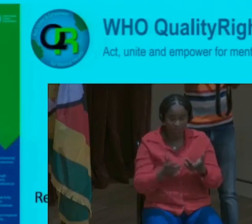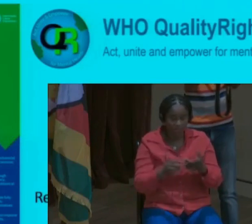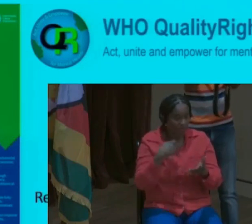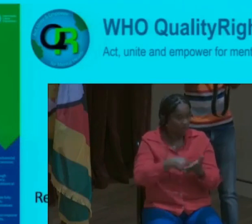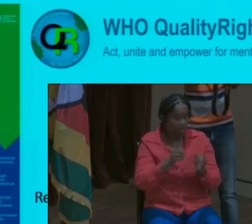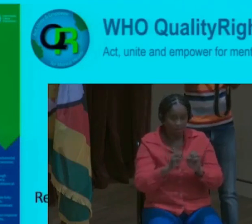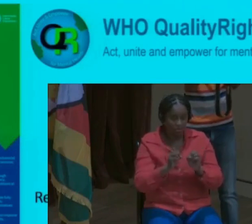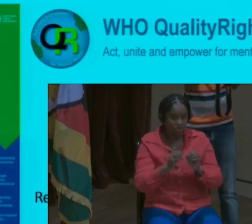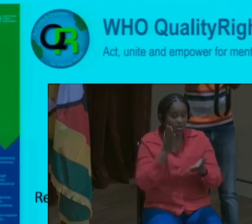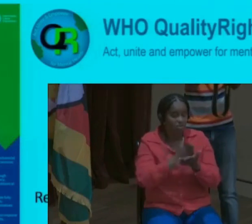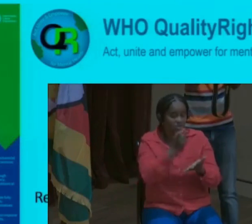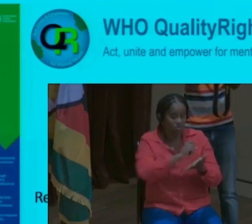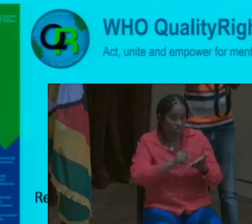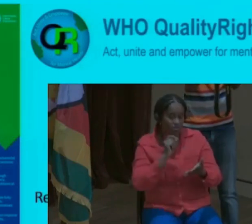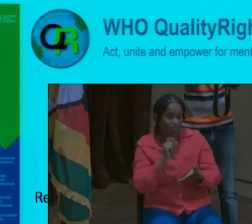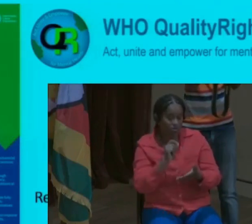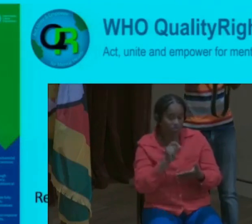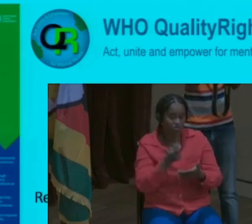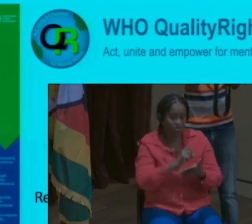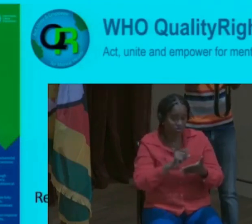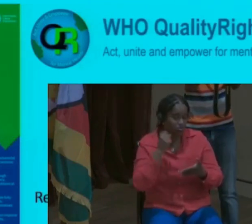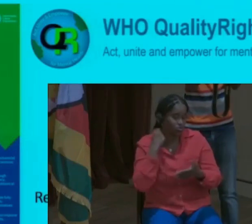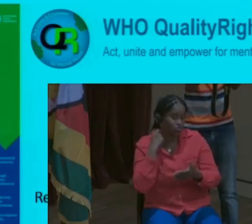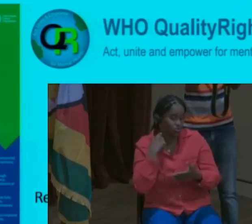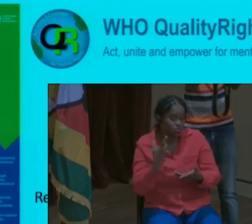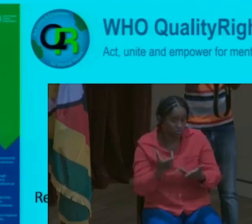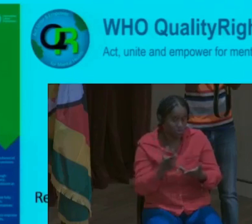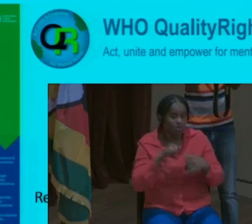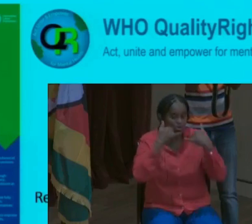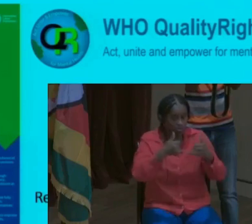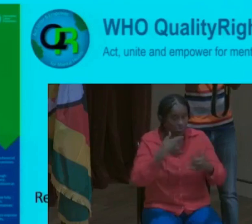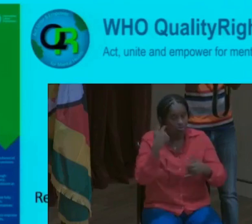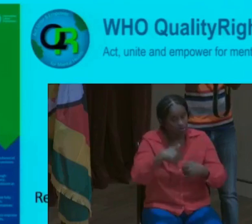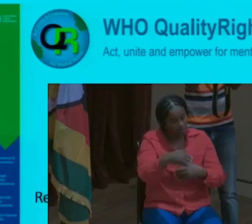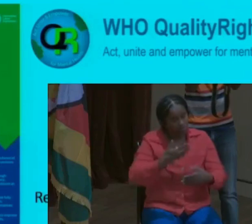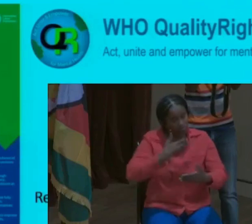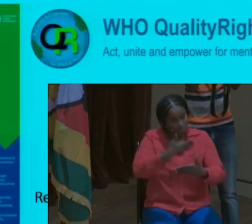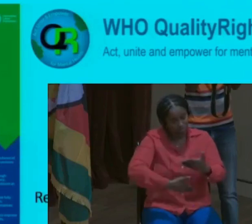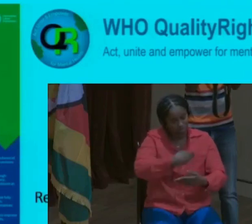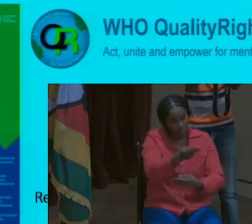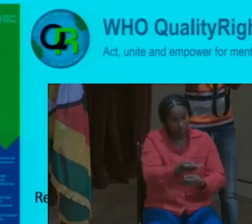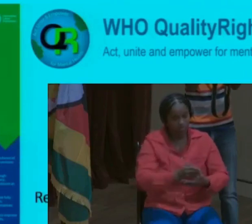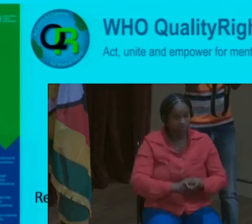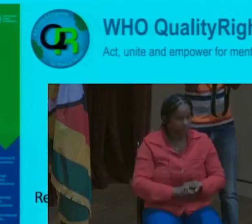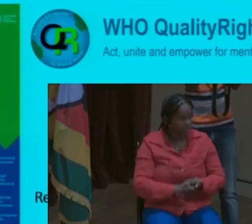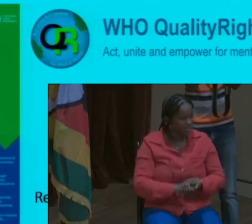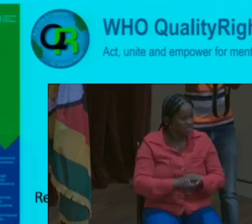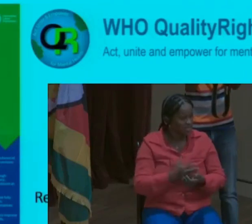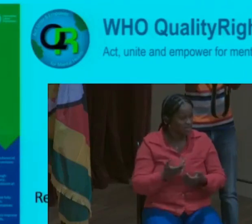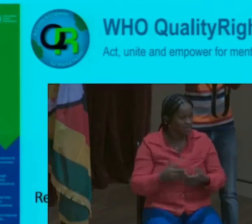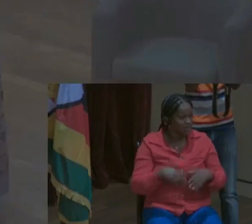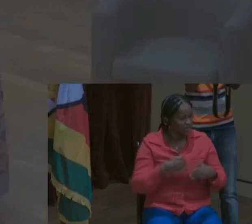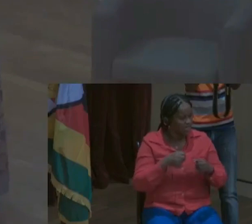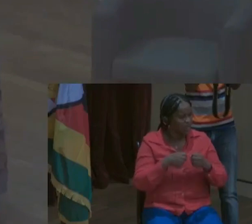12 modules, and you get your certificate, and you know more about how to treat someone with a mental health condition in a dignified, respectful